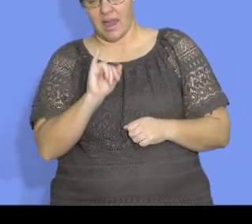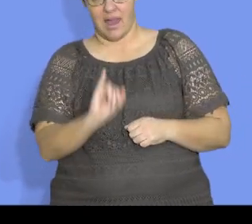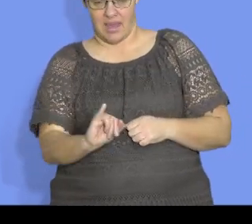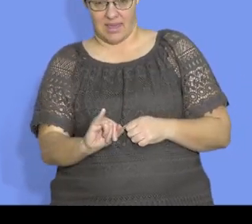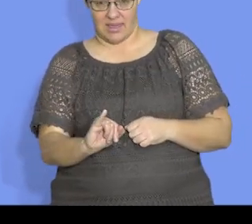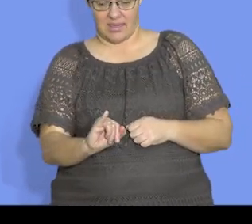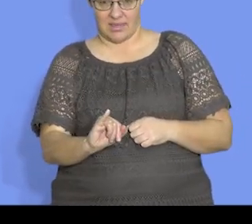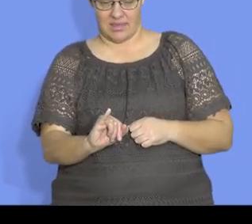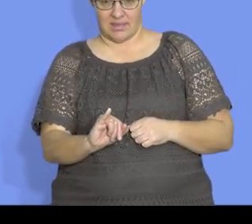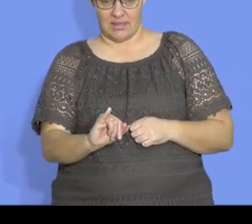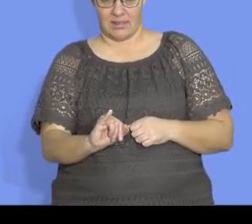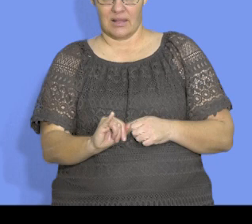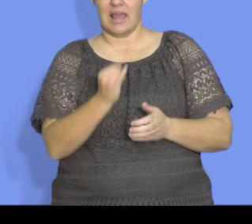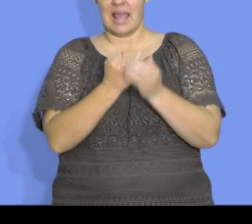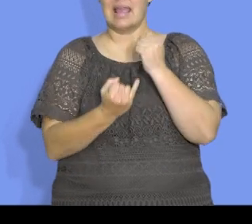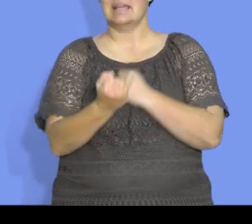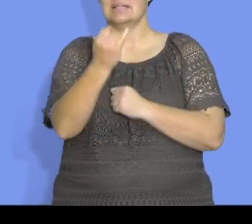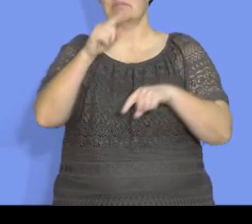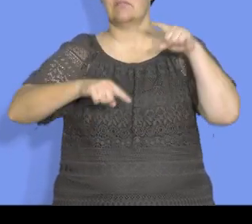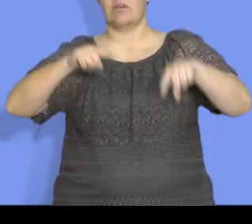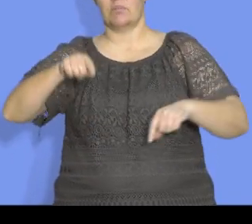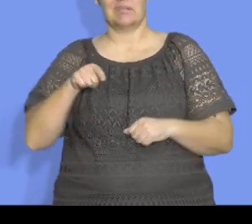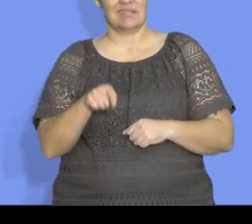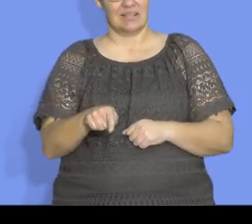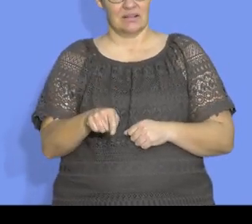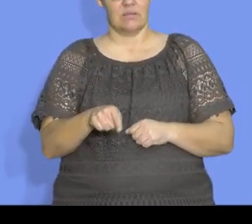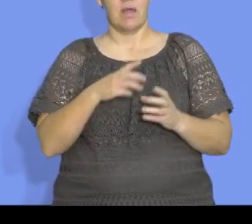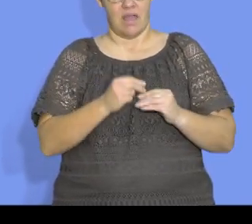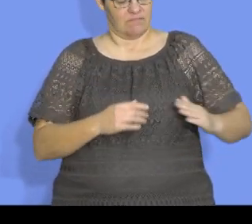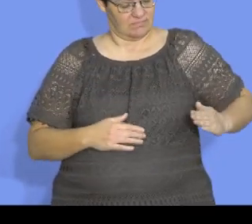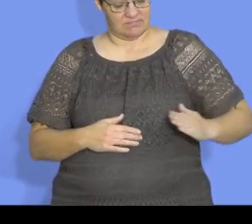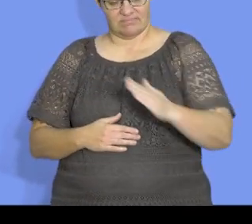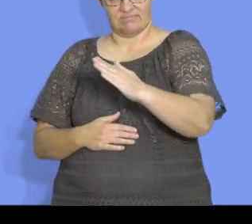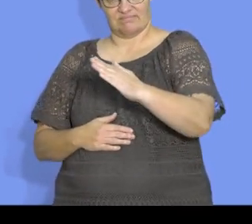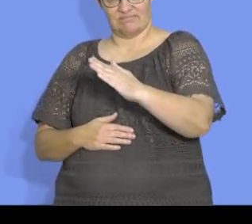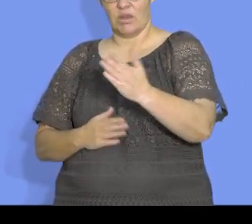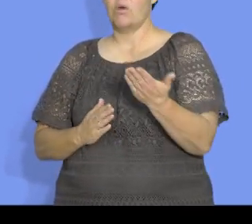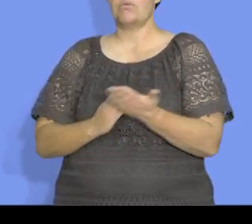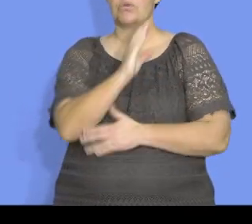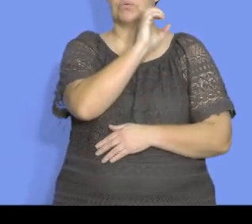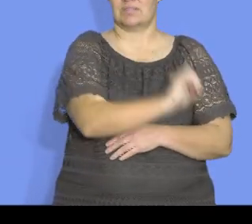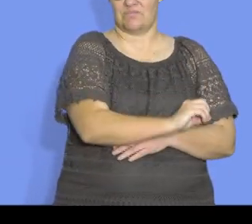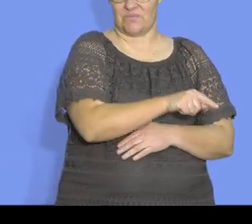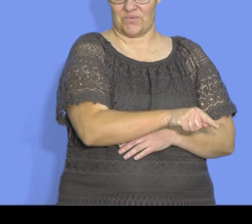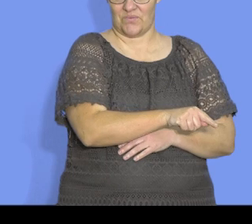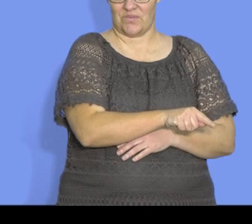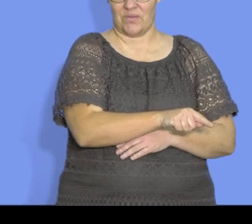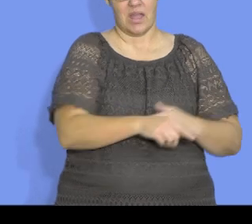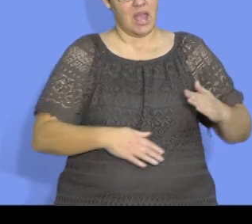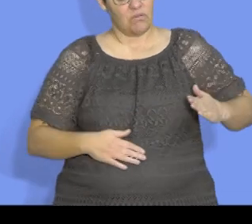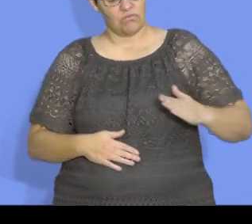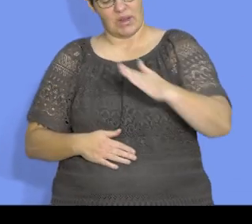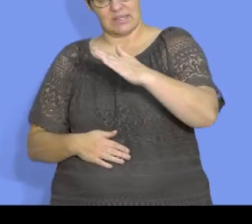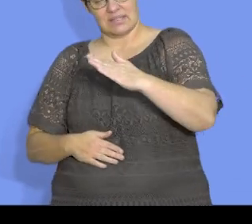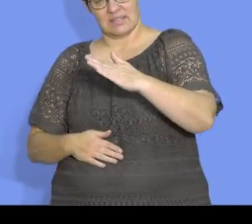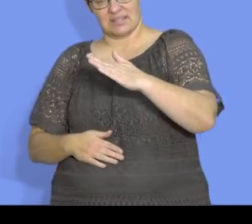I, which is the independent variable, we're going to get a straight line that passes through the origin, and the gradient